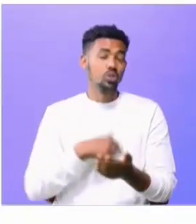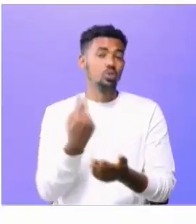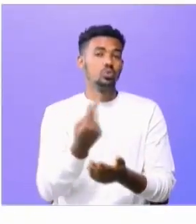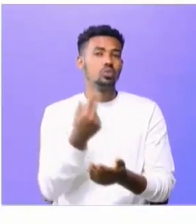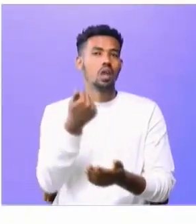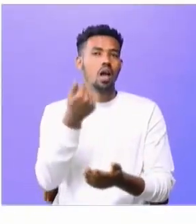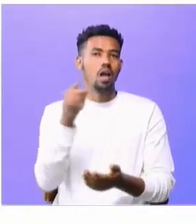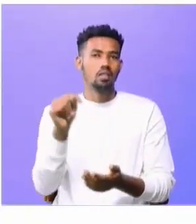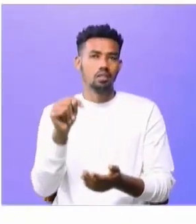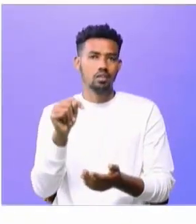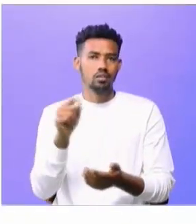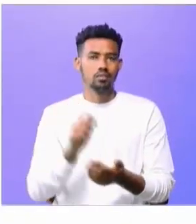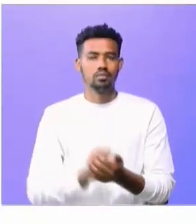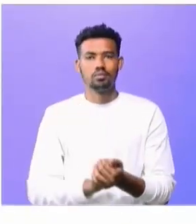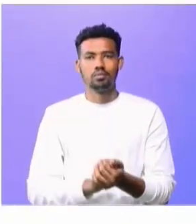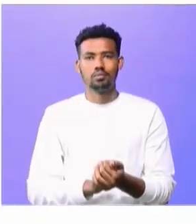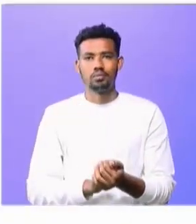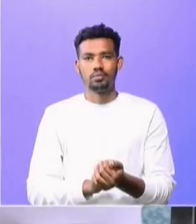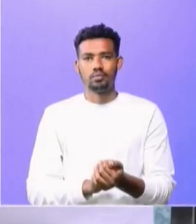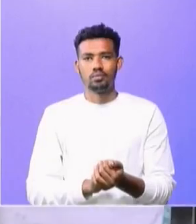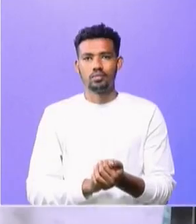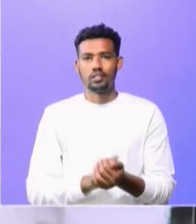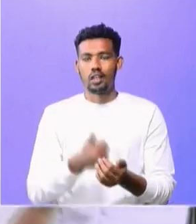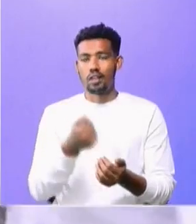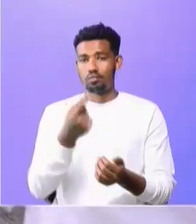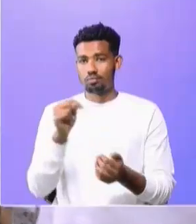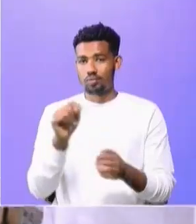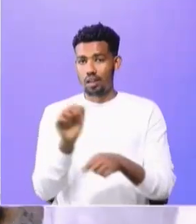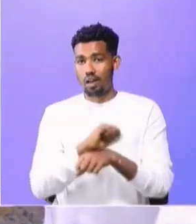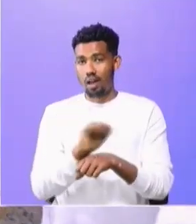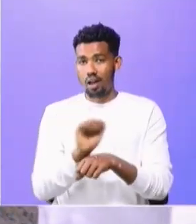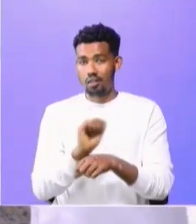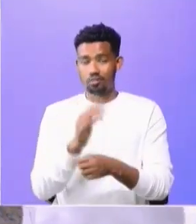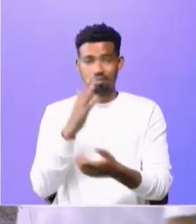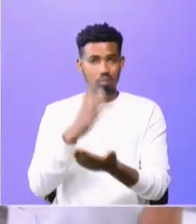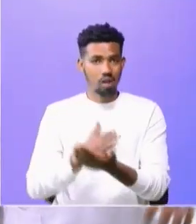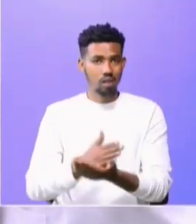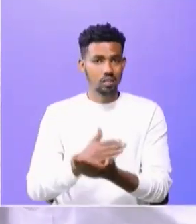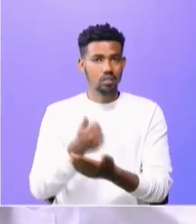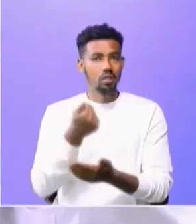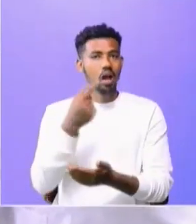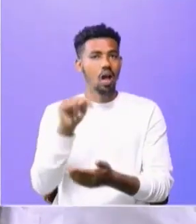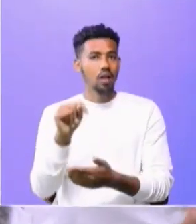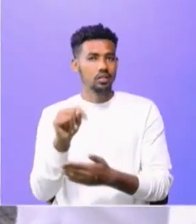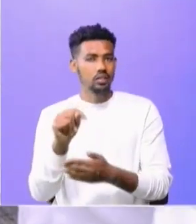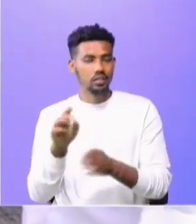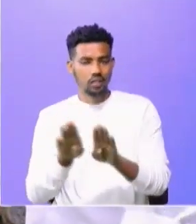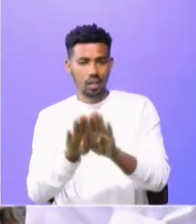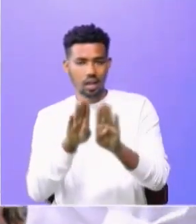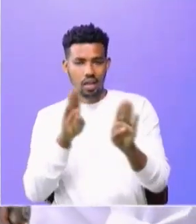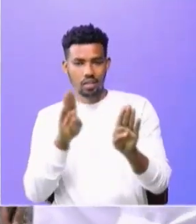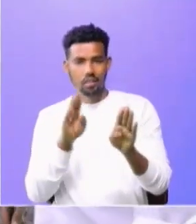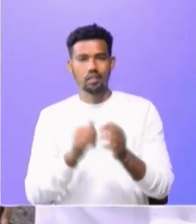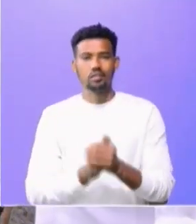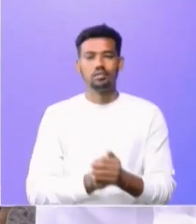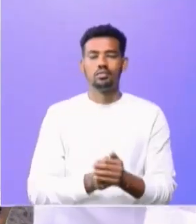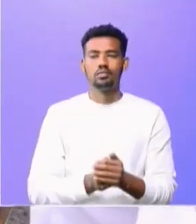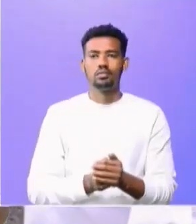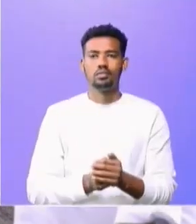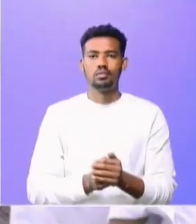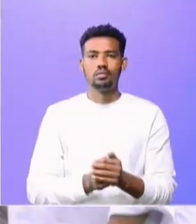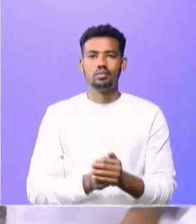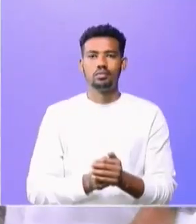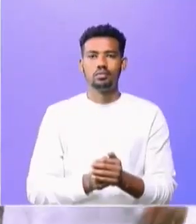at. The car is parked at the gate. The car